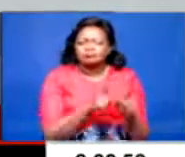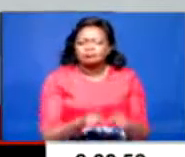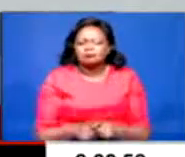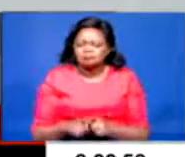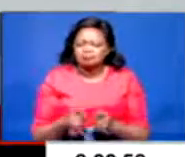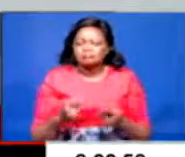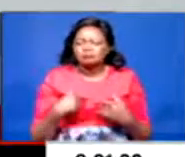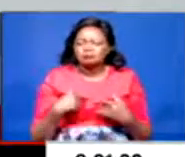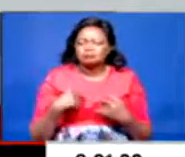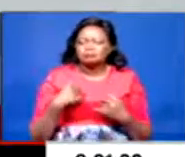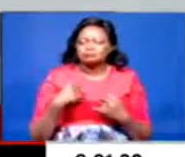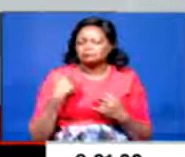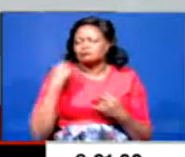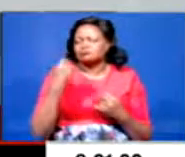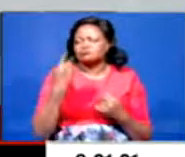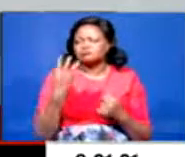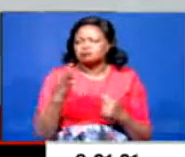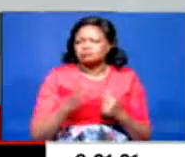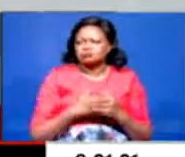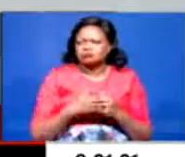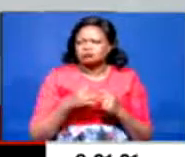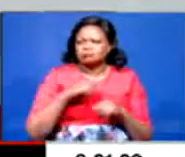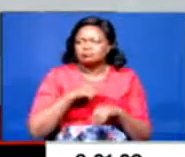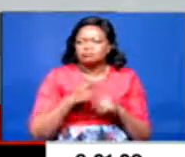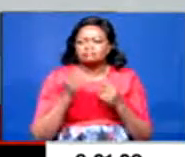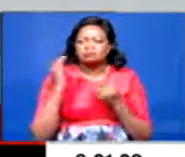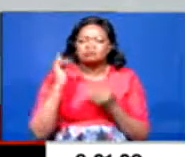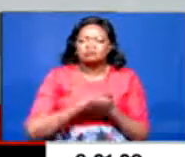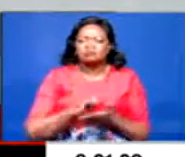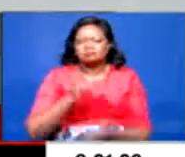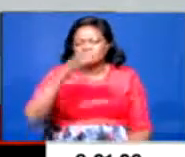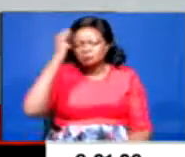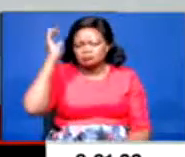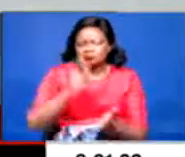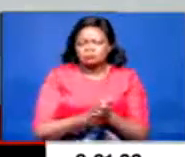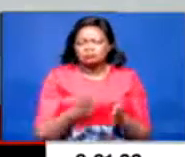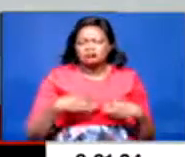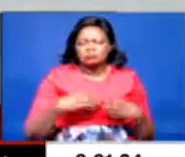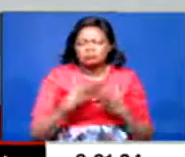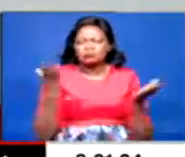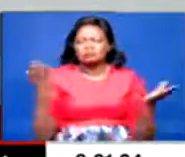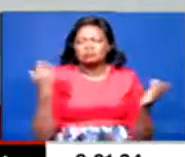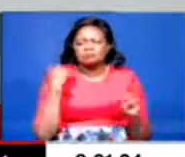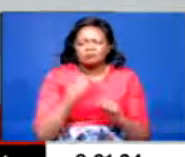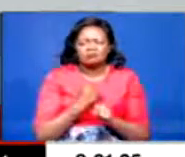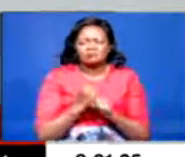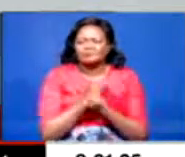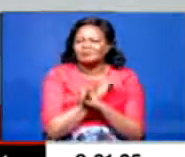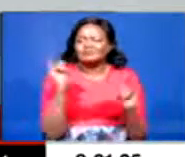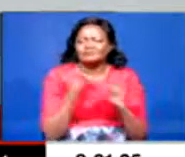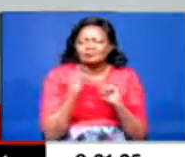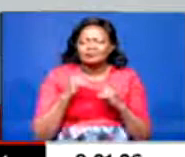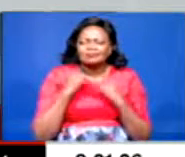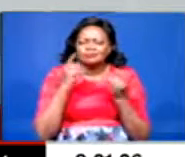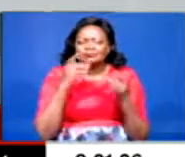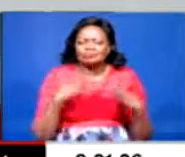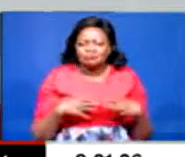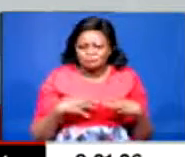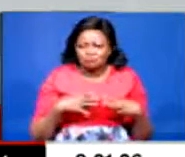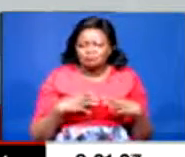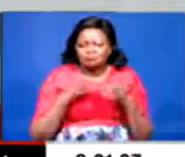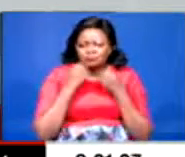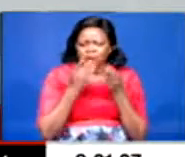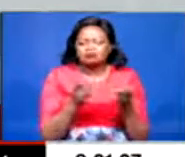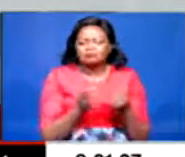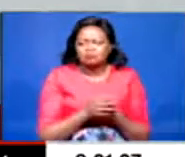last 48 hours, I would expect Chebukati and his people to be very much on top of everything, giving Kenyans as much information as